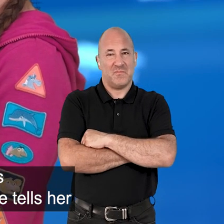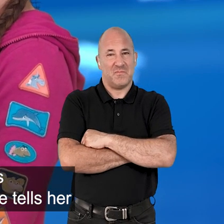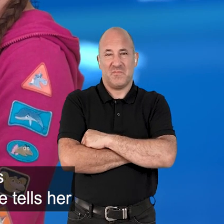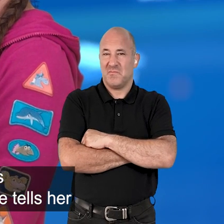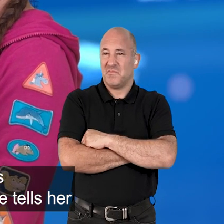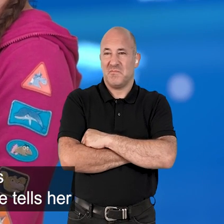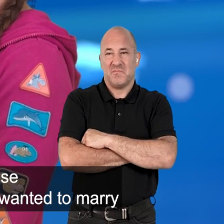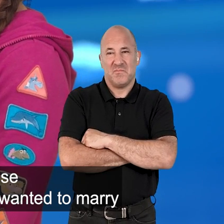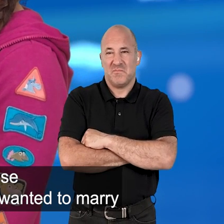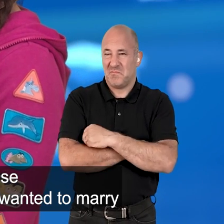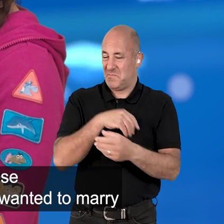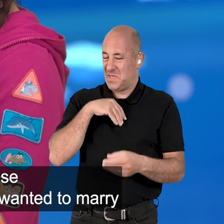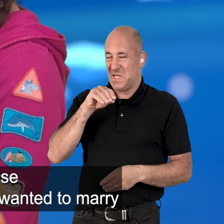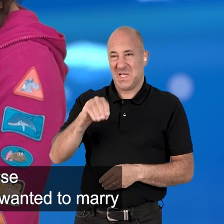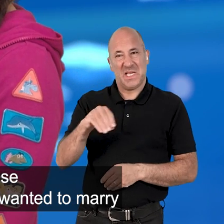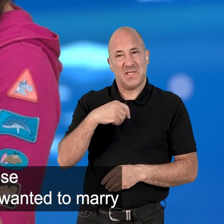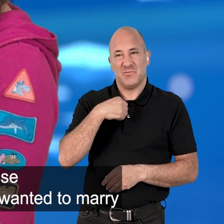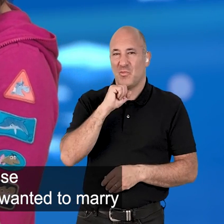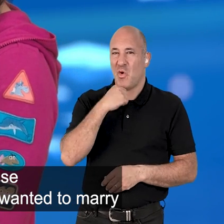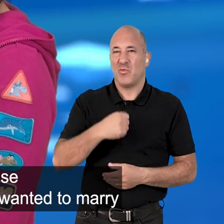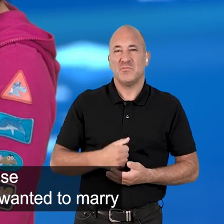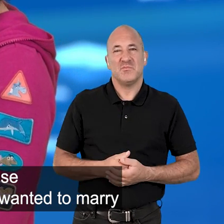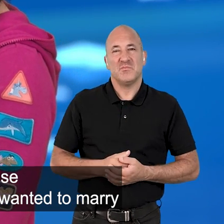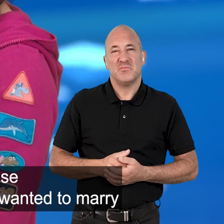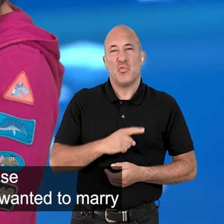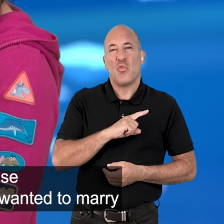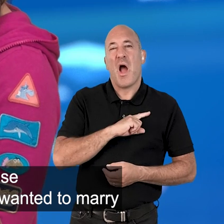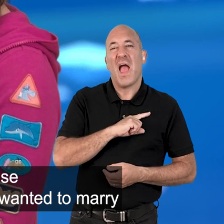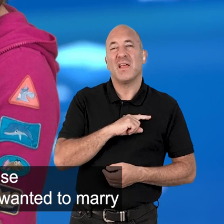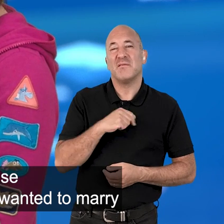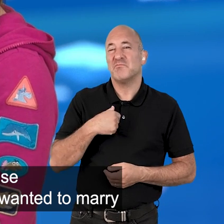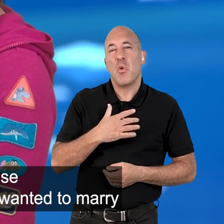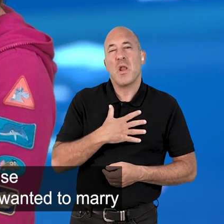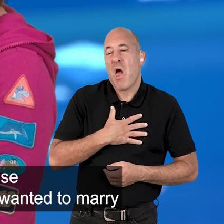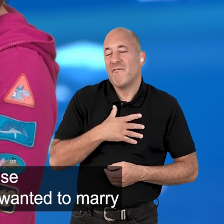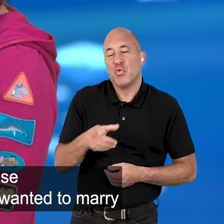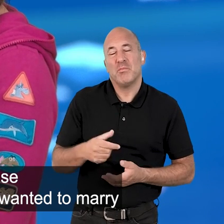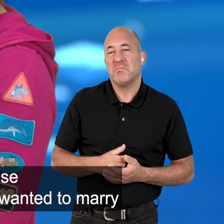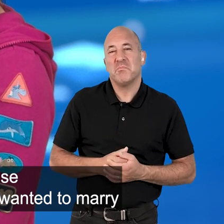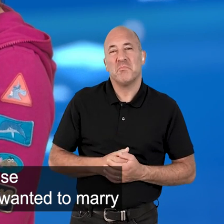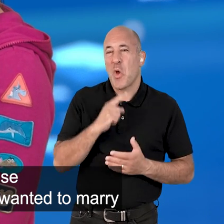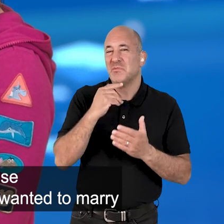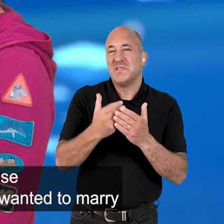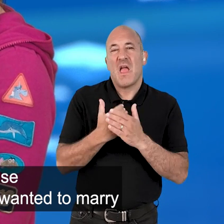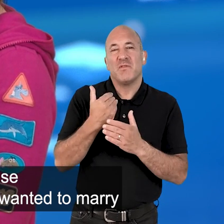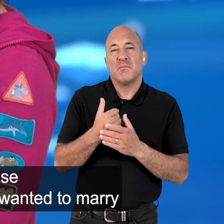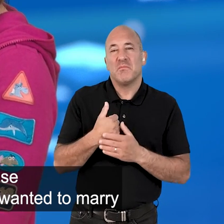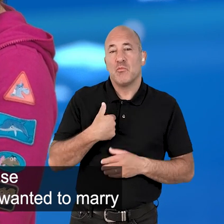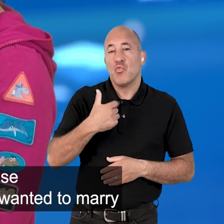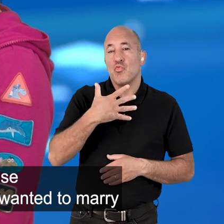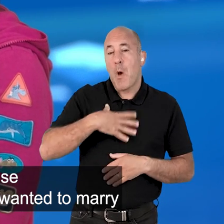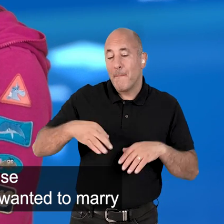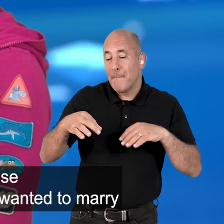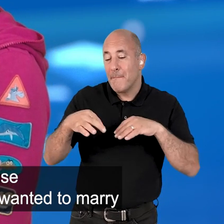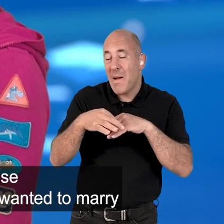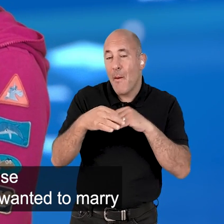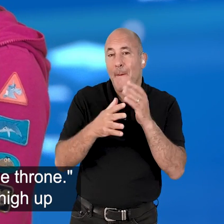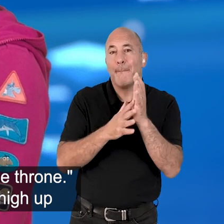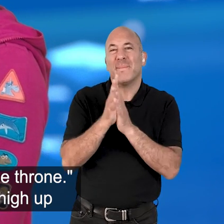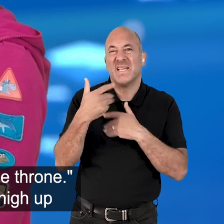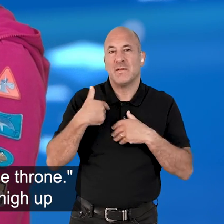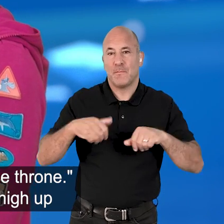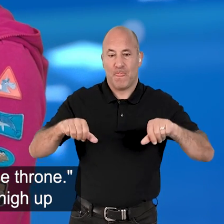her, "No, I can't kiss you because I don't love you. It won't save you. I only wanted to